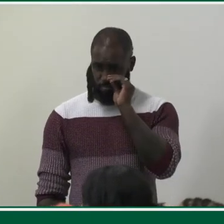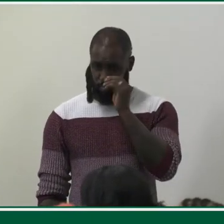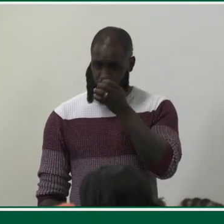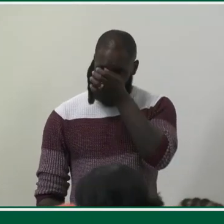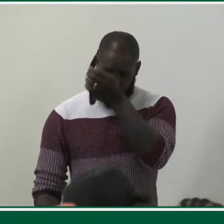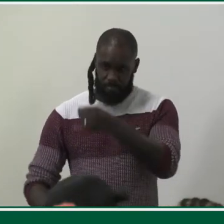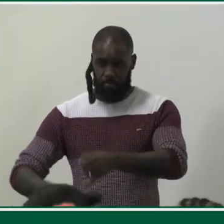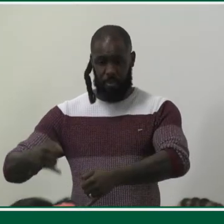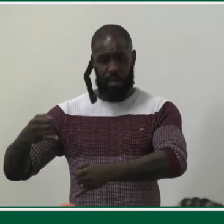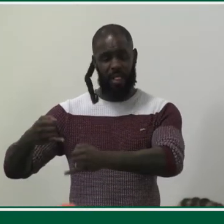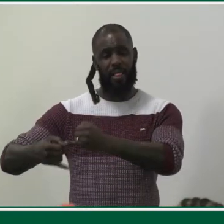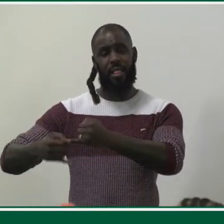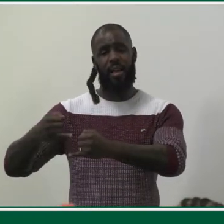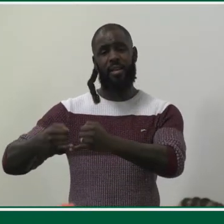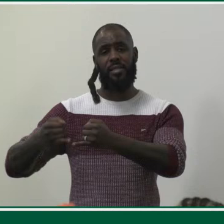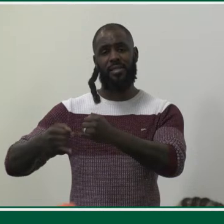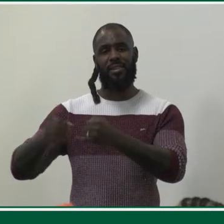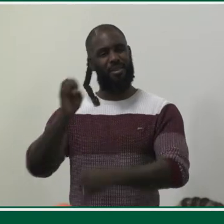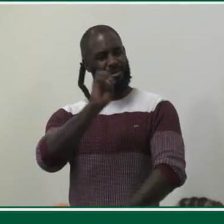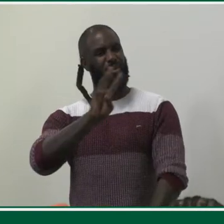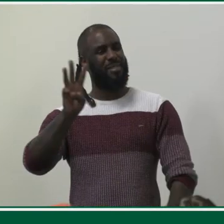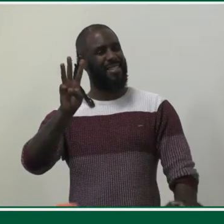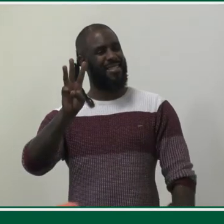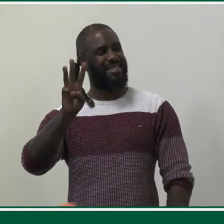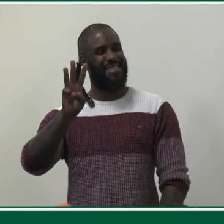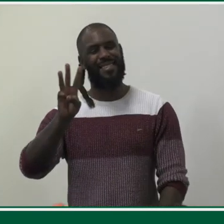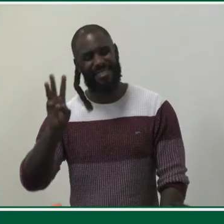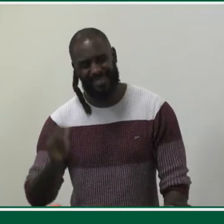The last thing that we'll leave you with is a website.